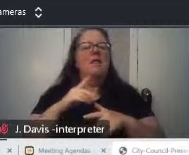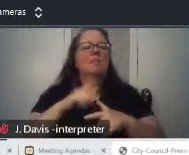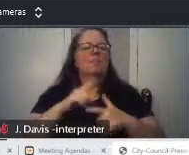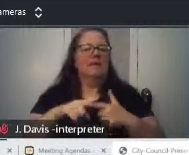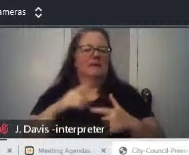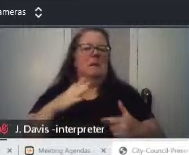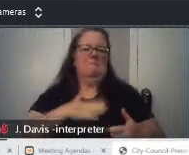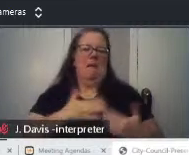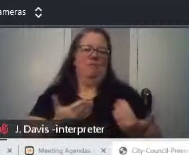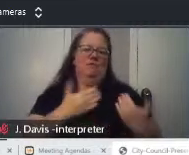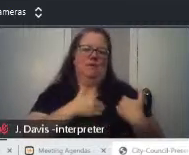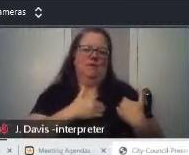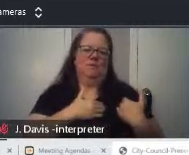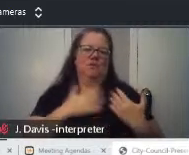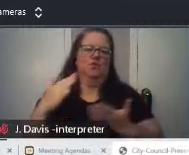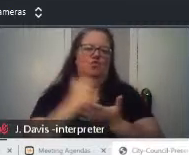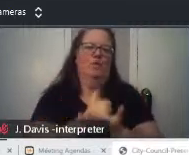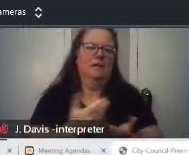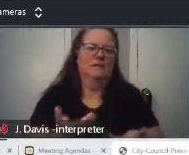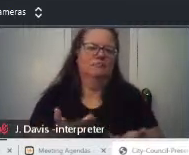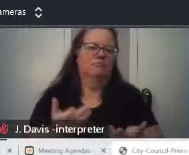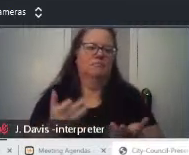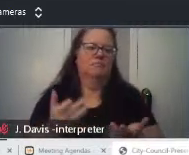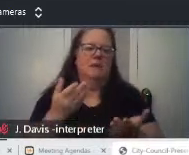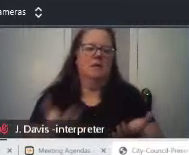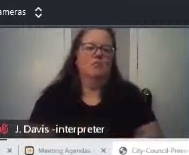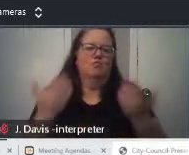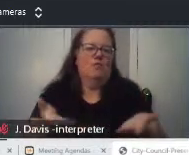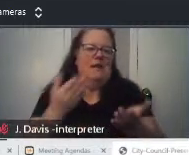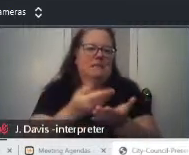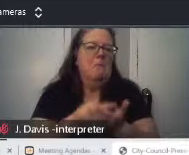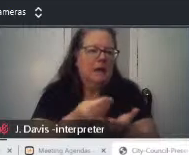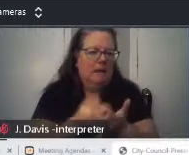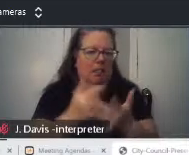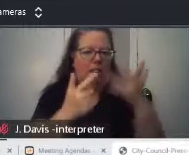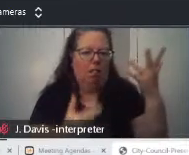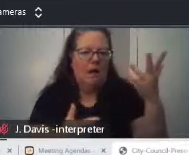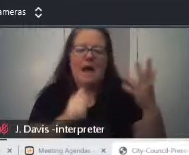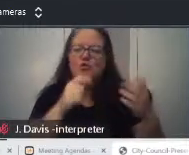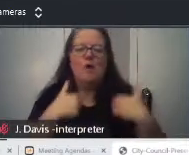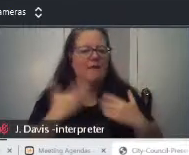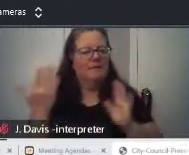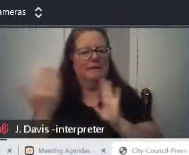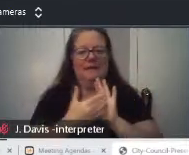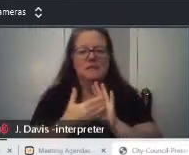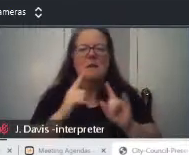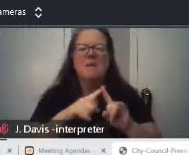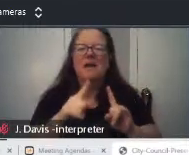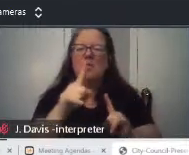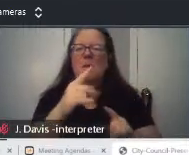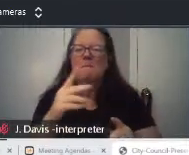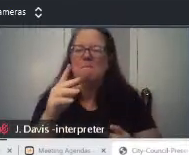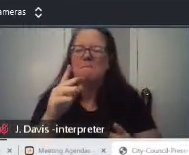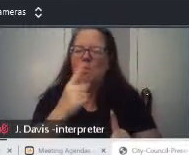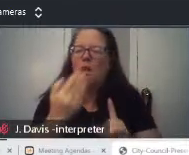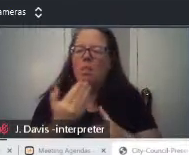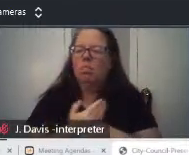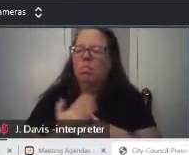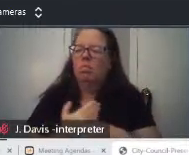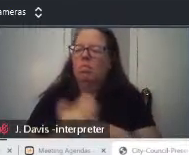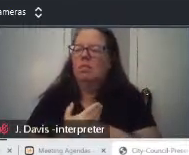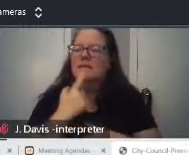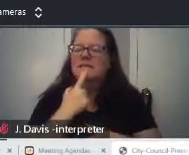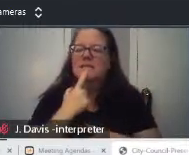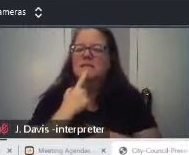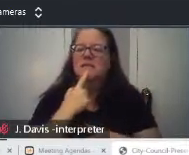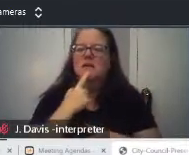million in capital and debt and do it myself. So there's no objection to that. The real annoying part of this is that we have an appraisal that says $6